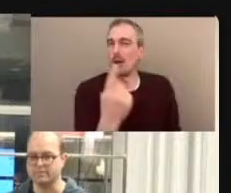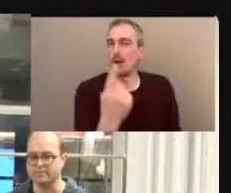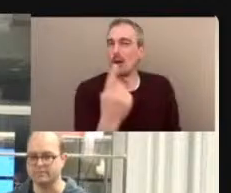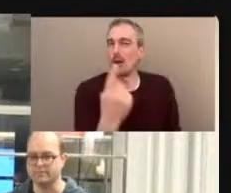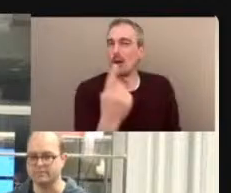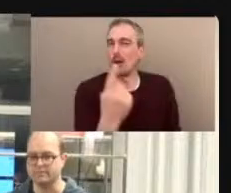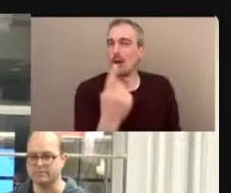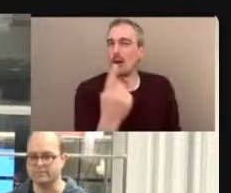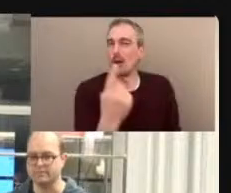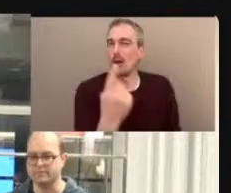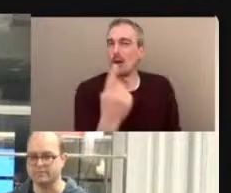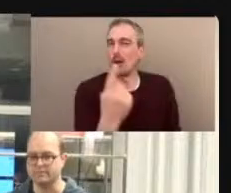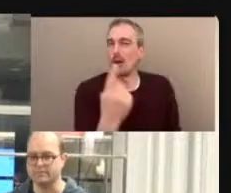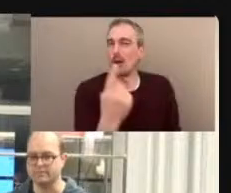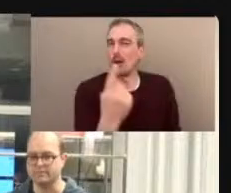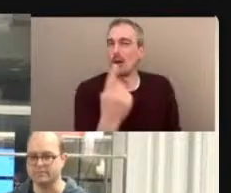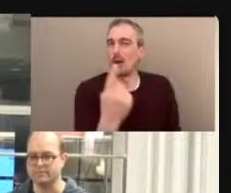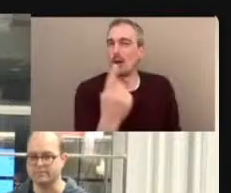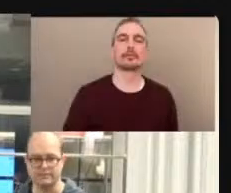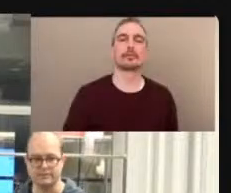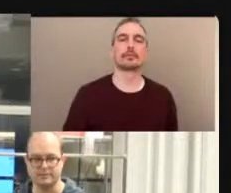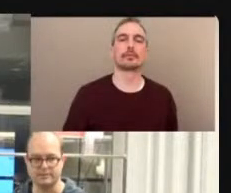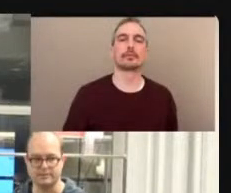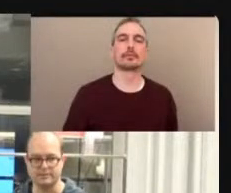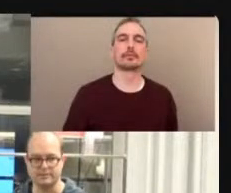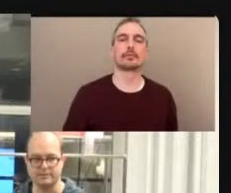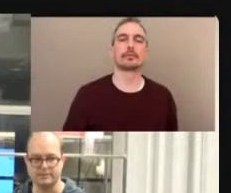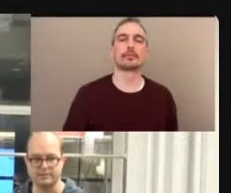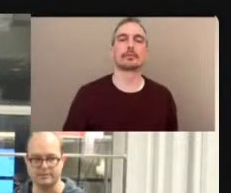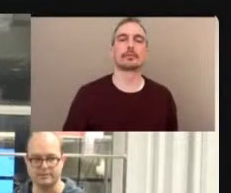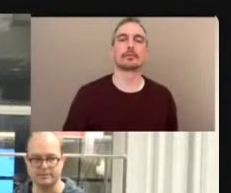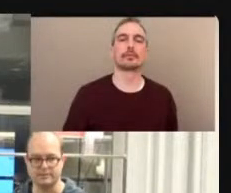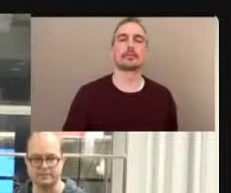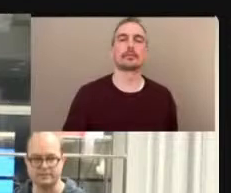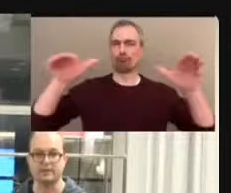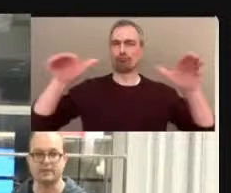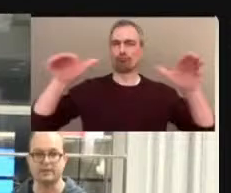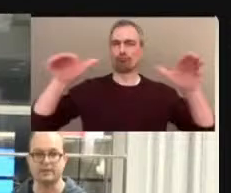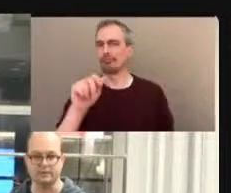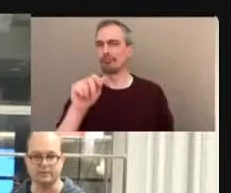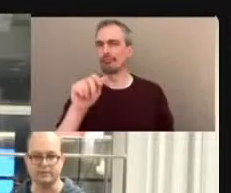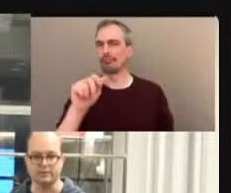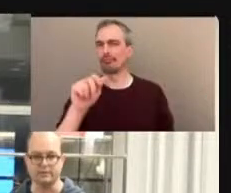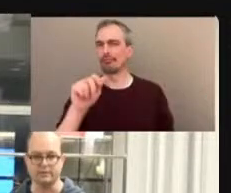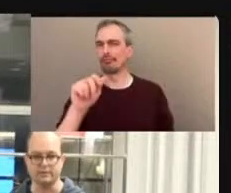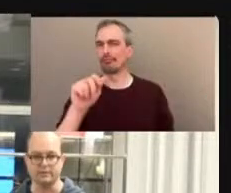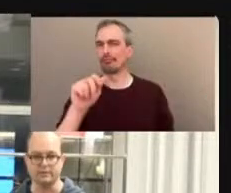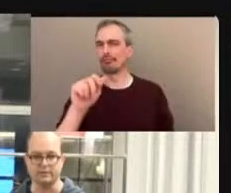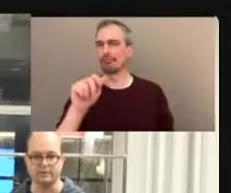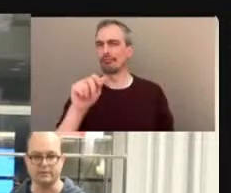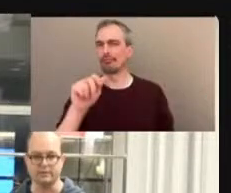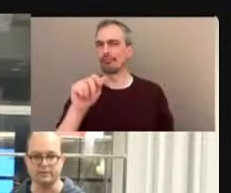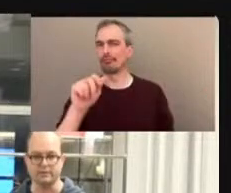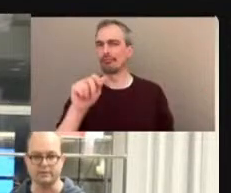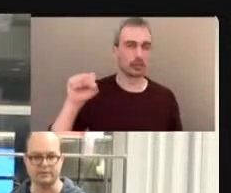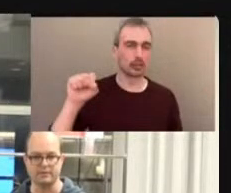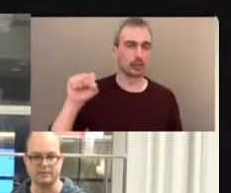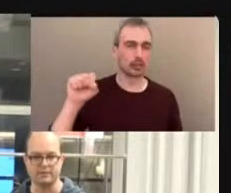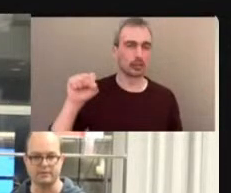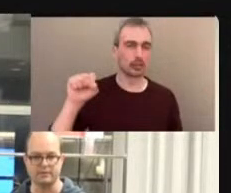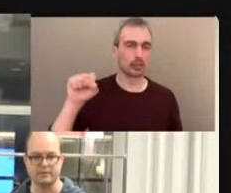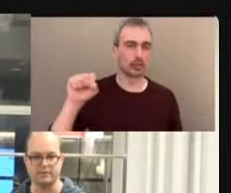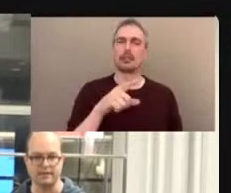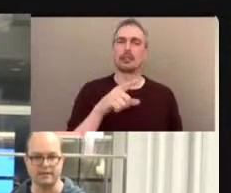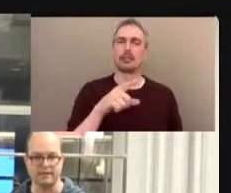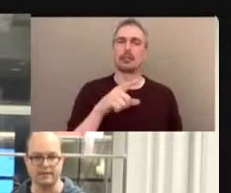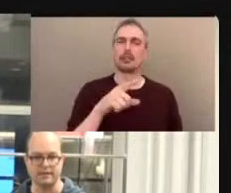are currently experiencing technical difficulties with the audio from the meeting room there, and we will be with that as soon